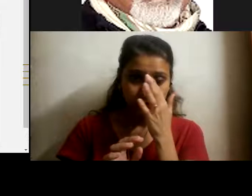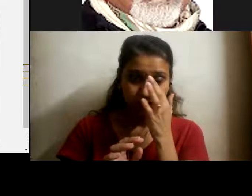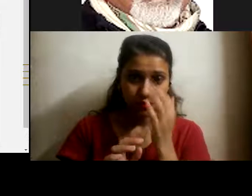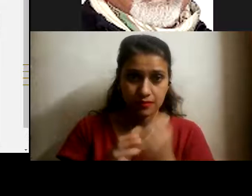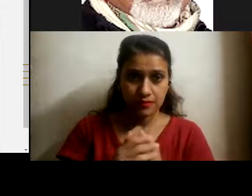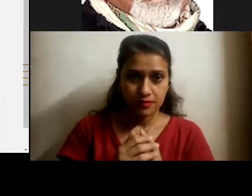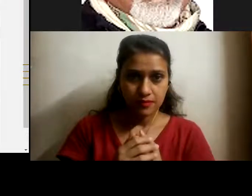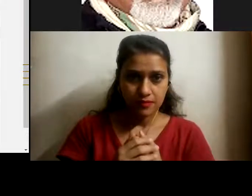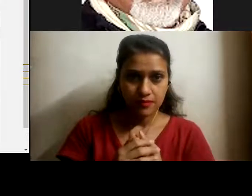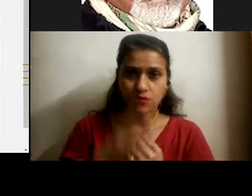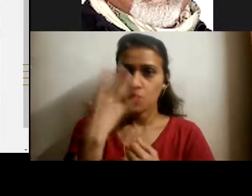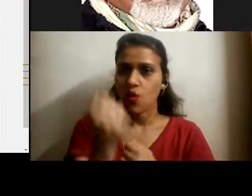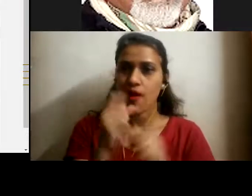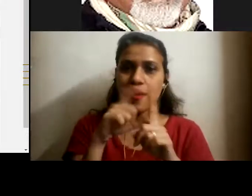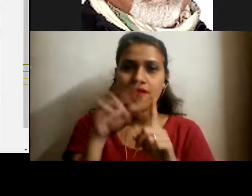on the section